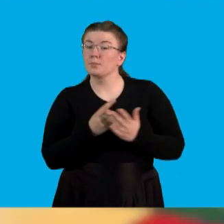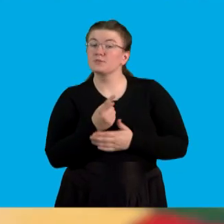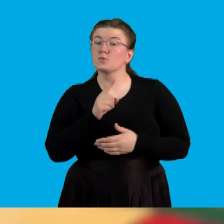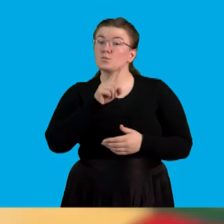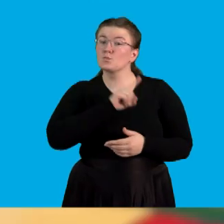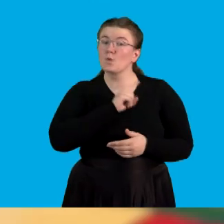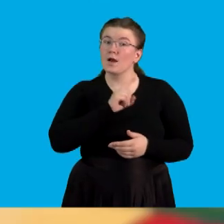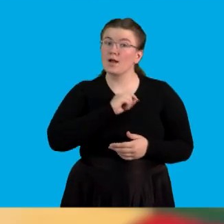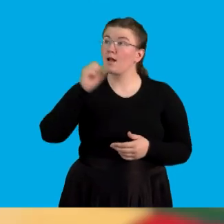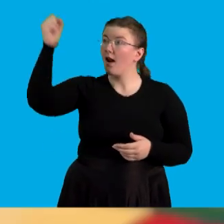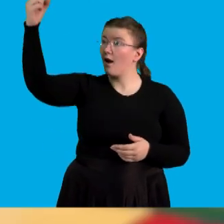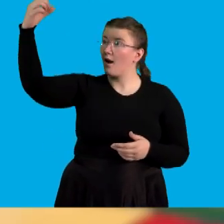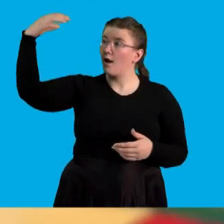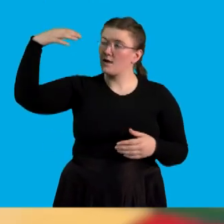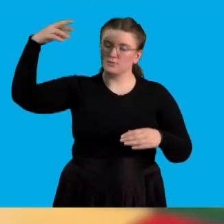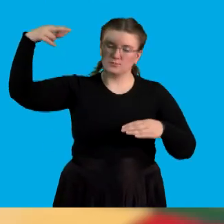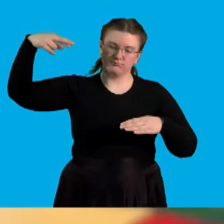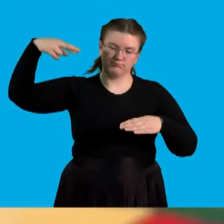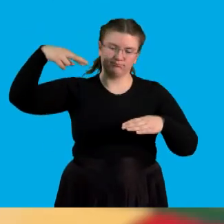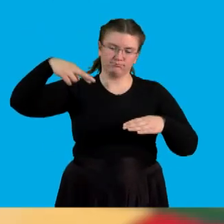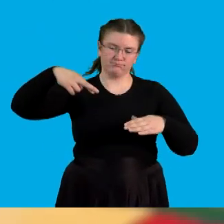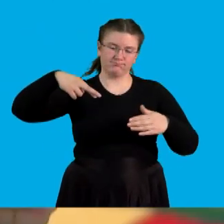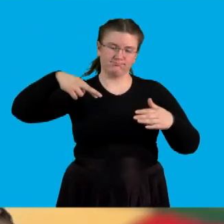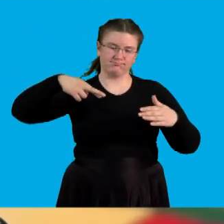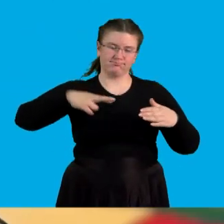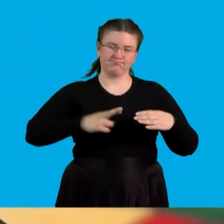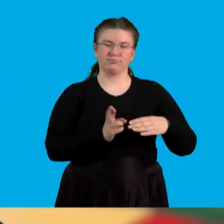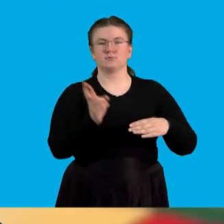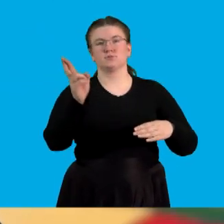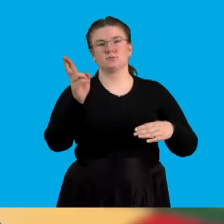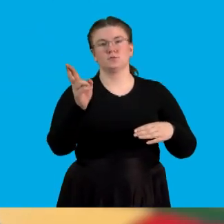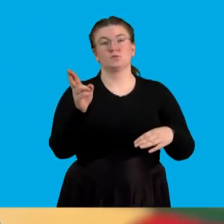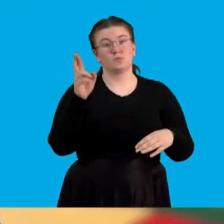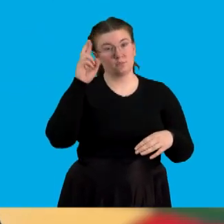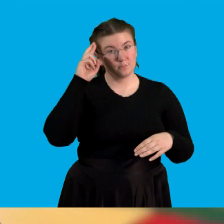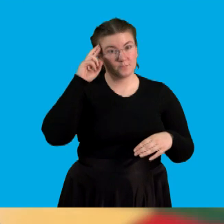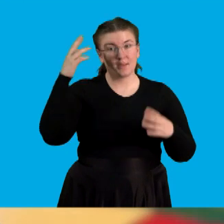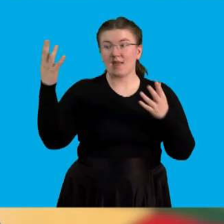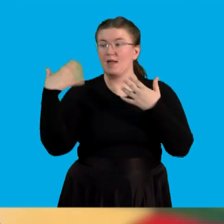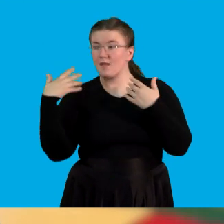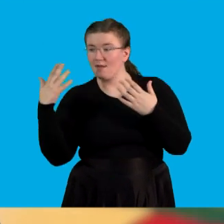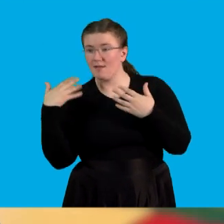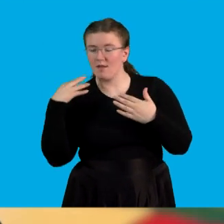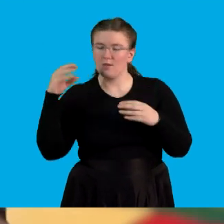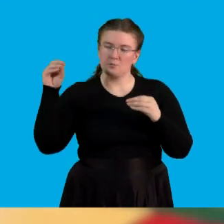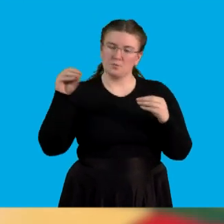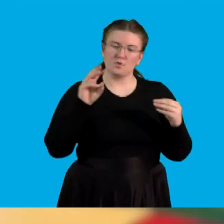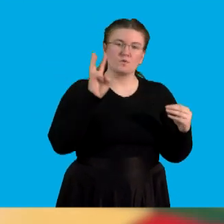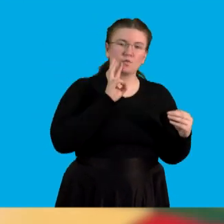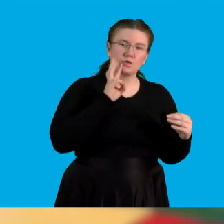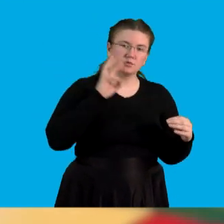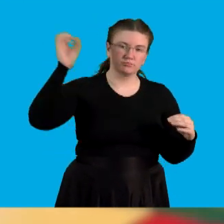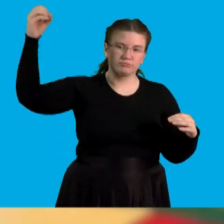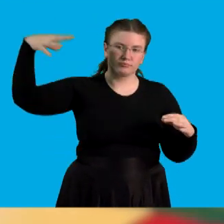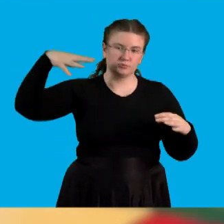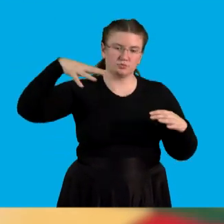happen? Because light, it is bending. Remember, light moving from a less dense being air to a more dense medium, that is being water. That is going